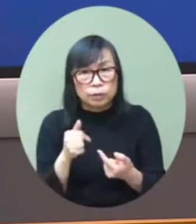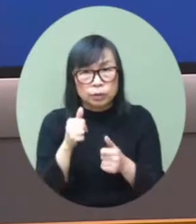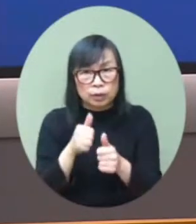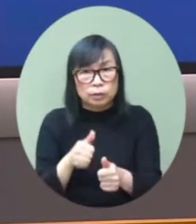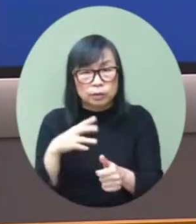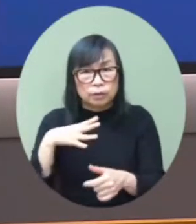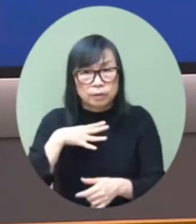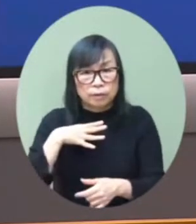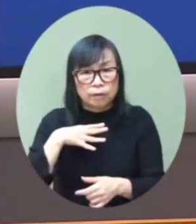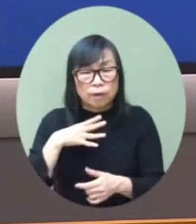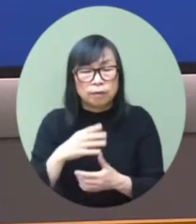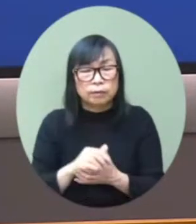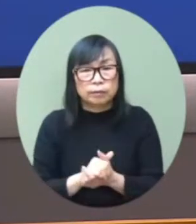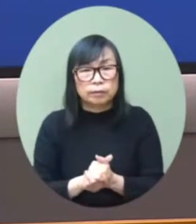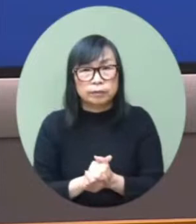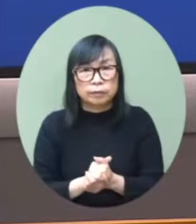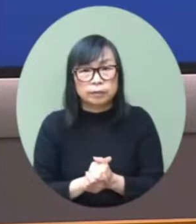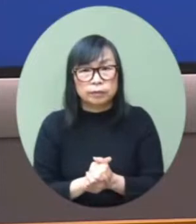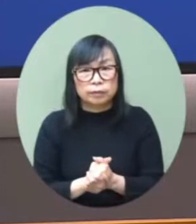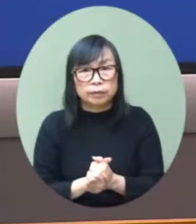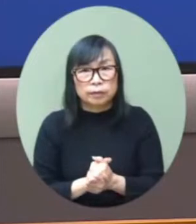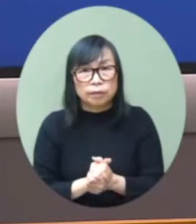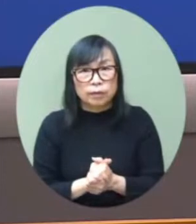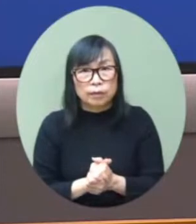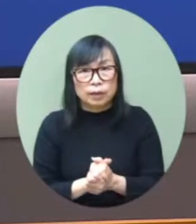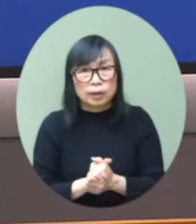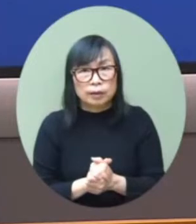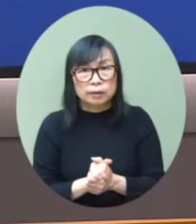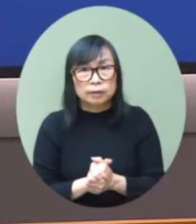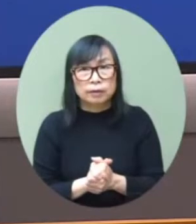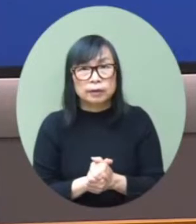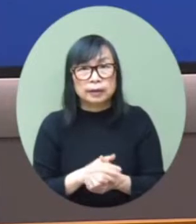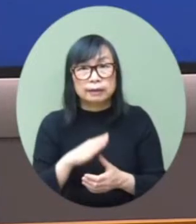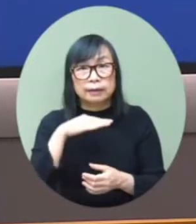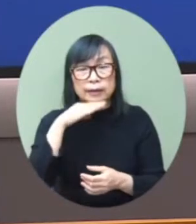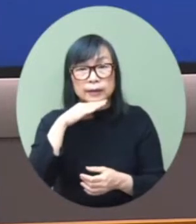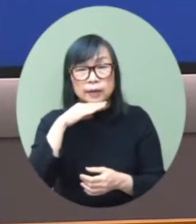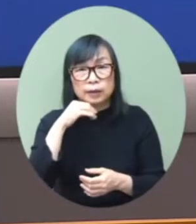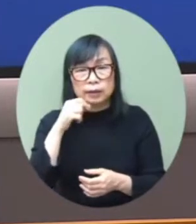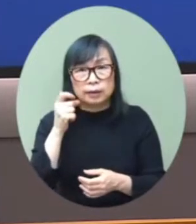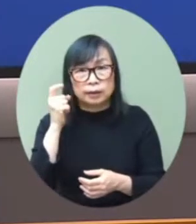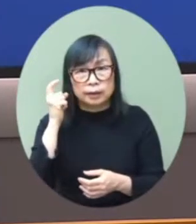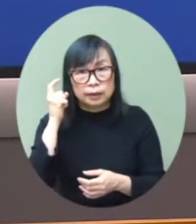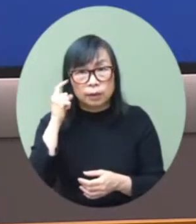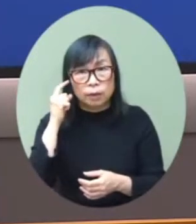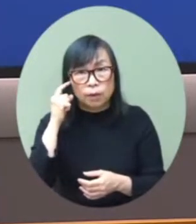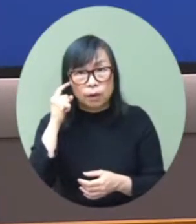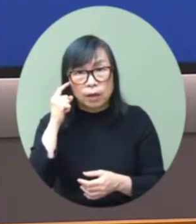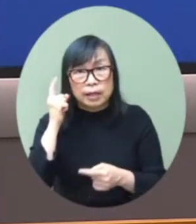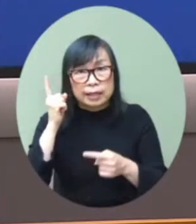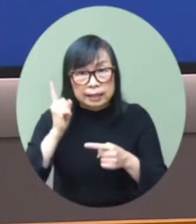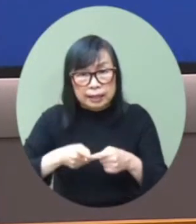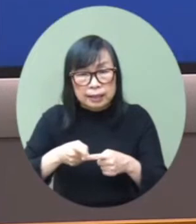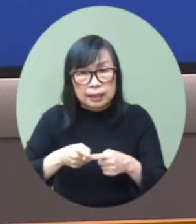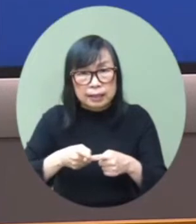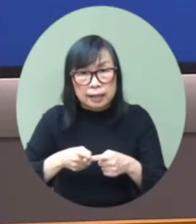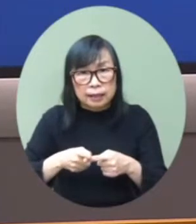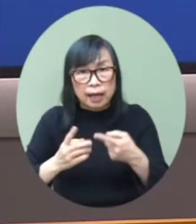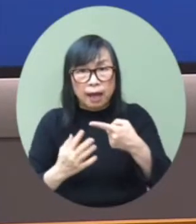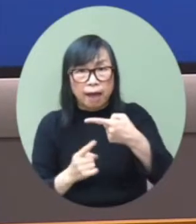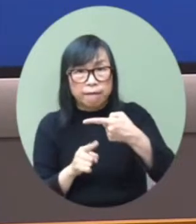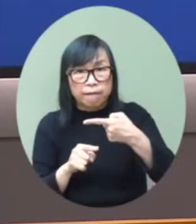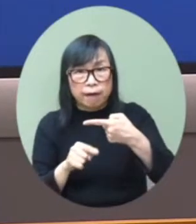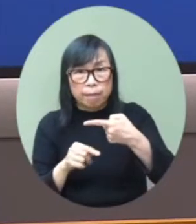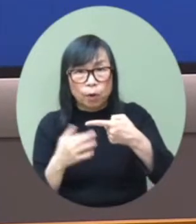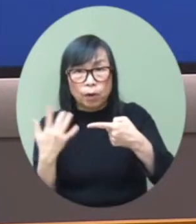to ascertain what exactly is the denominator, that is the total number of infected cases in Hong Kong, we may take